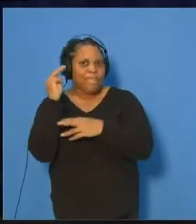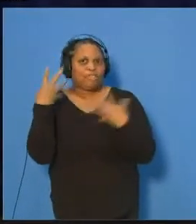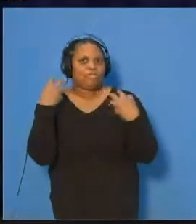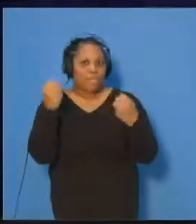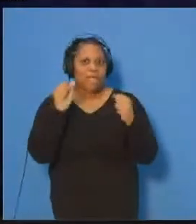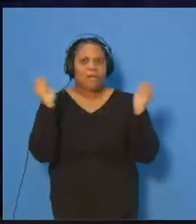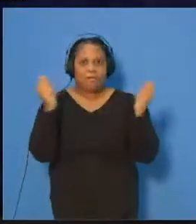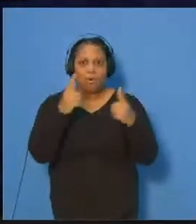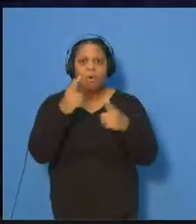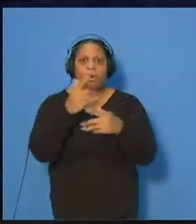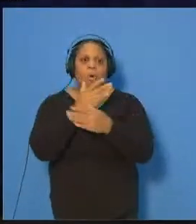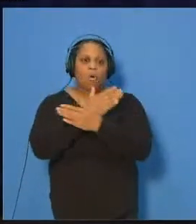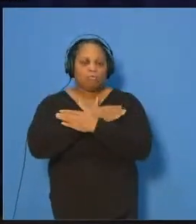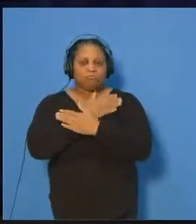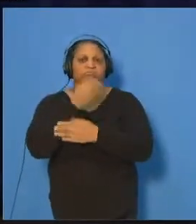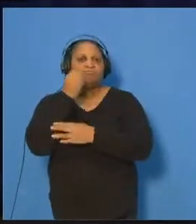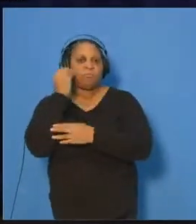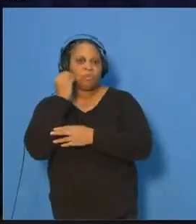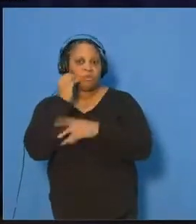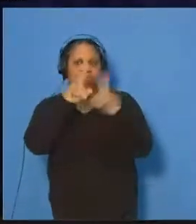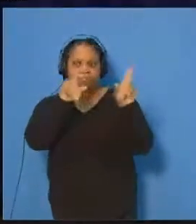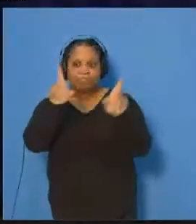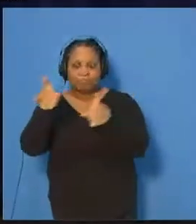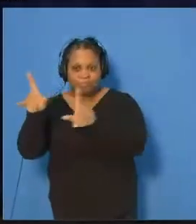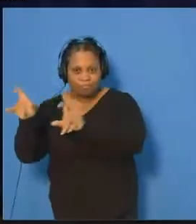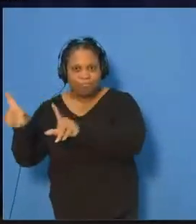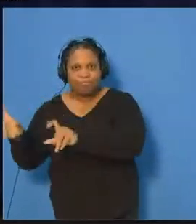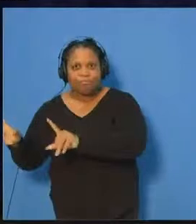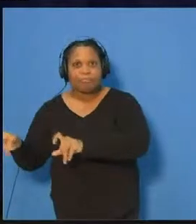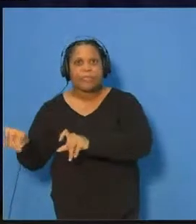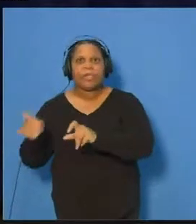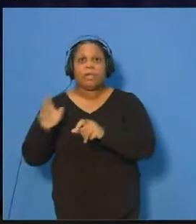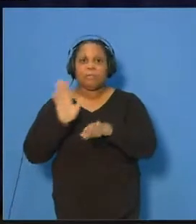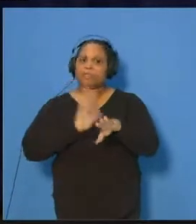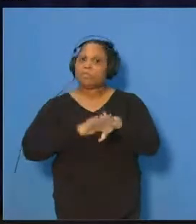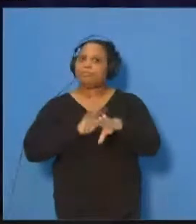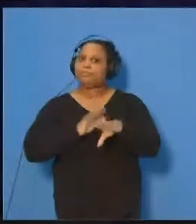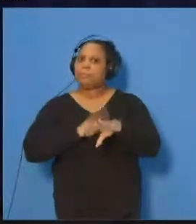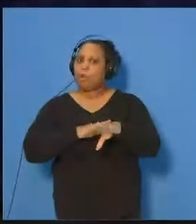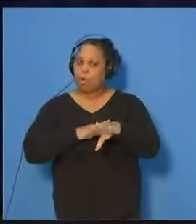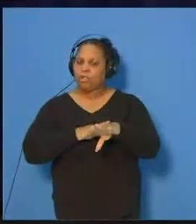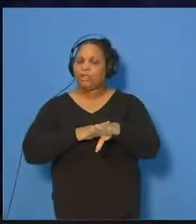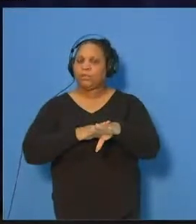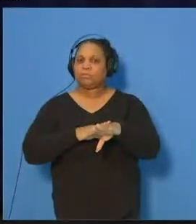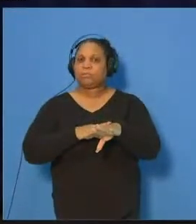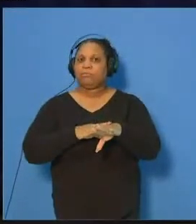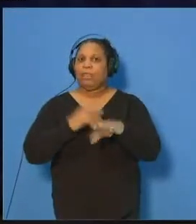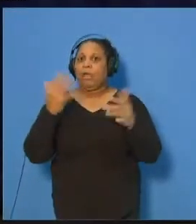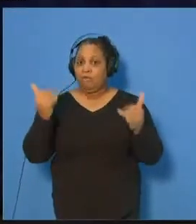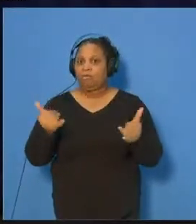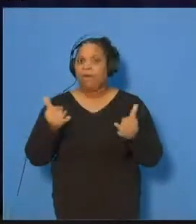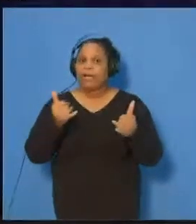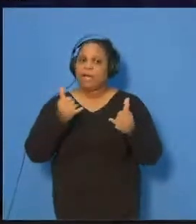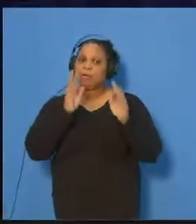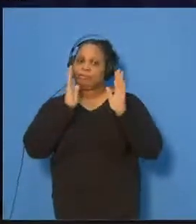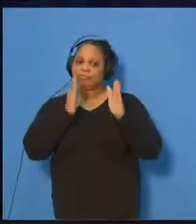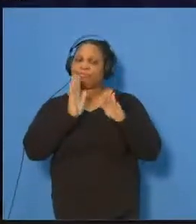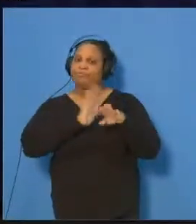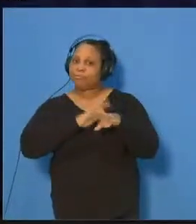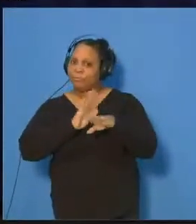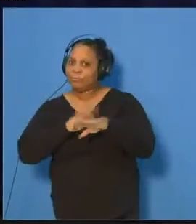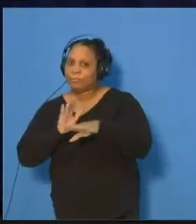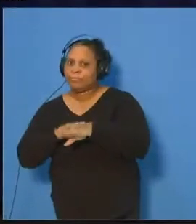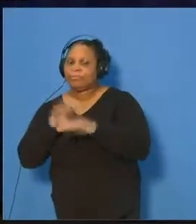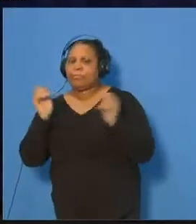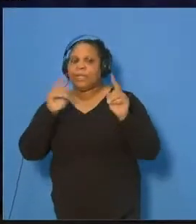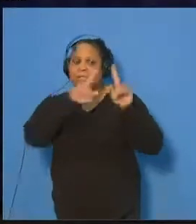homes are tested. And I think the other lesson that is learned is to err on the side of caution. And that is where we are erring right now, making sure that we test